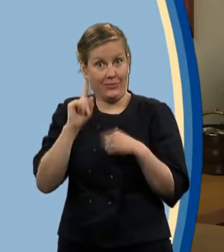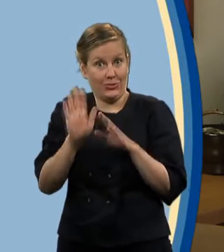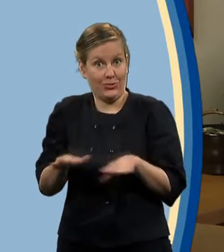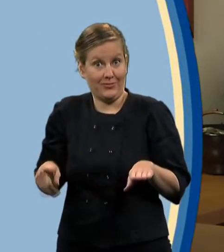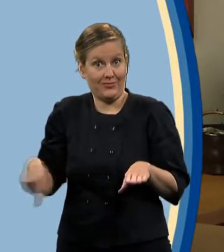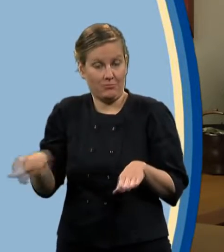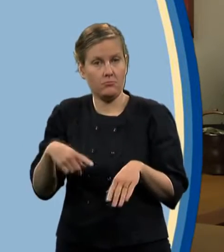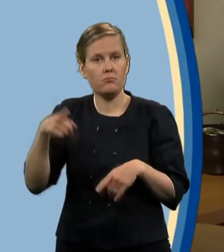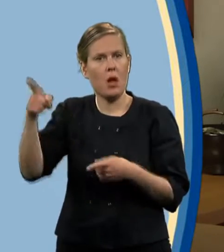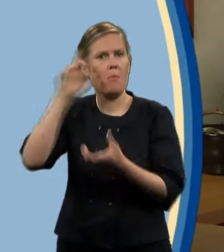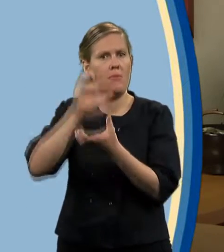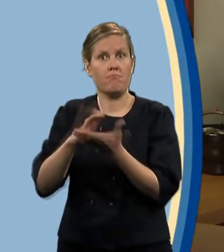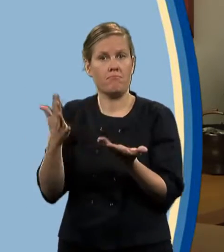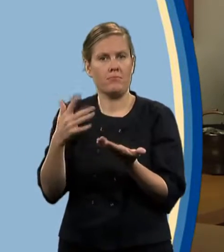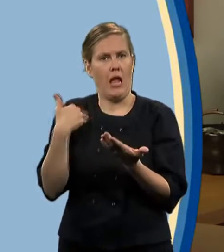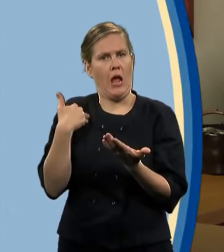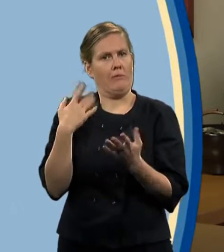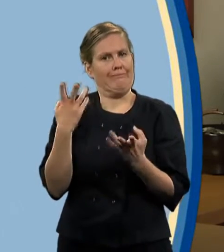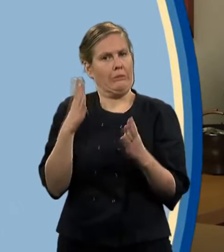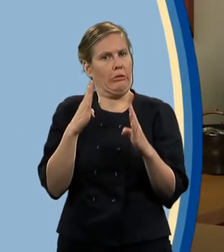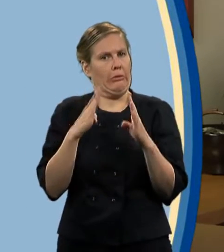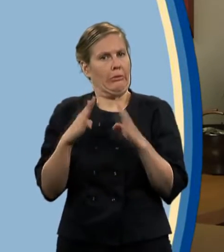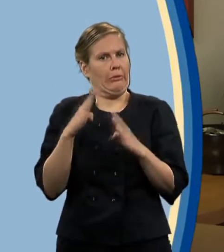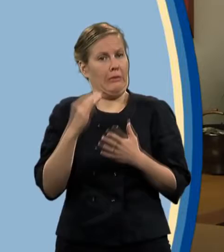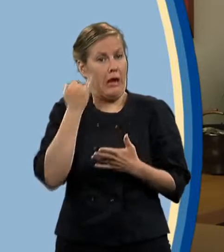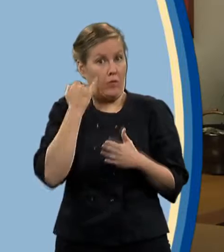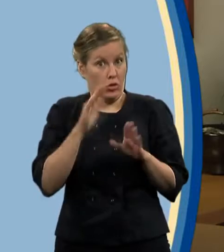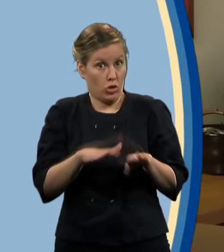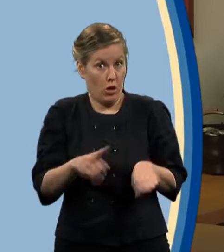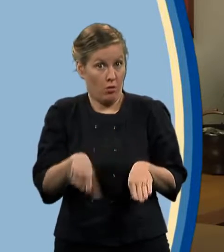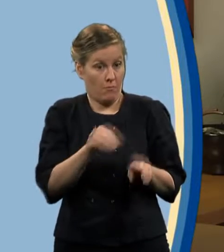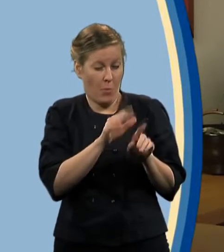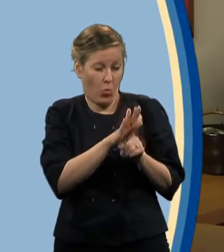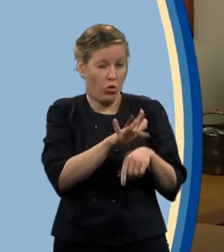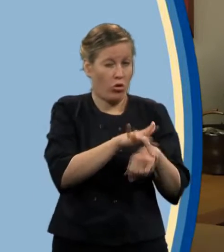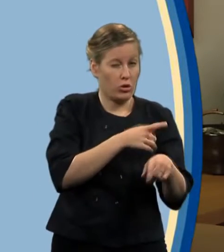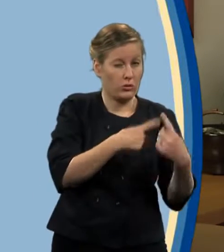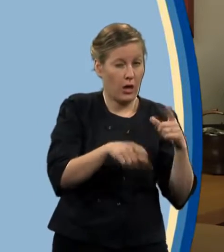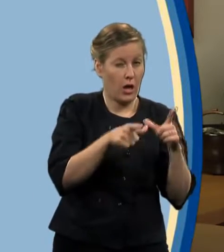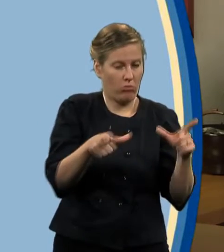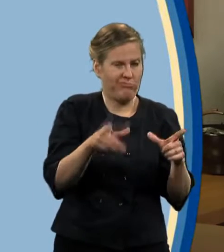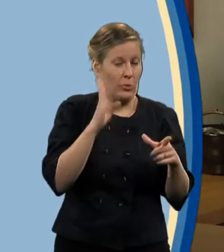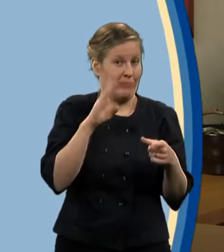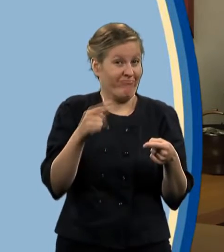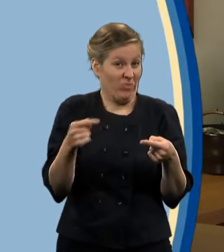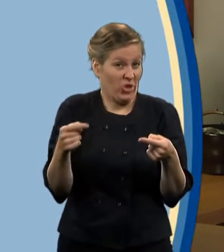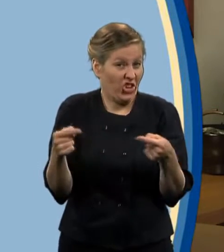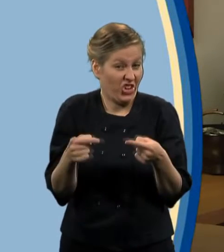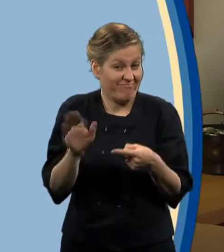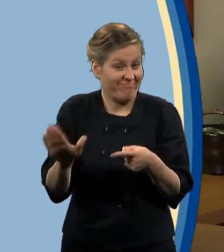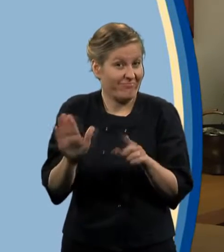have deaf children. And here, the way it gets played out is that there's a worry that